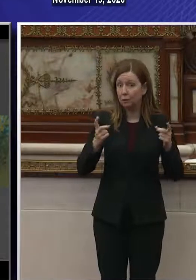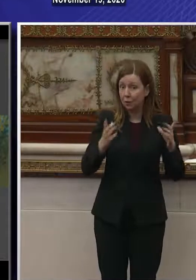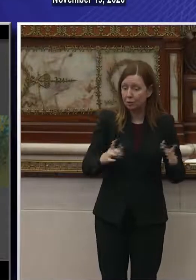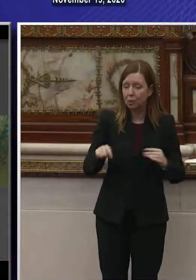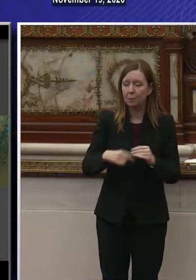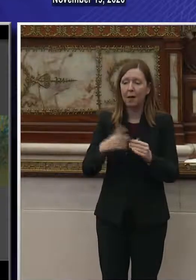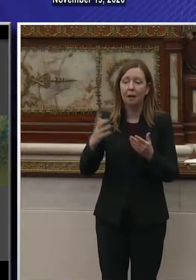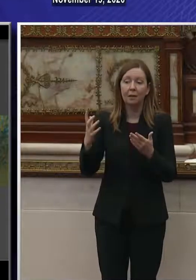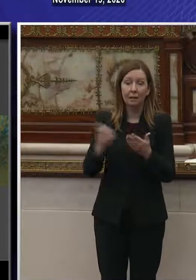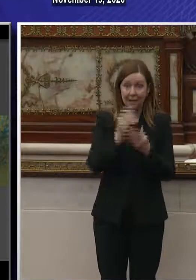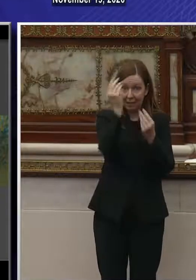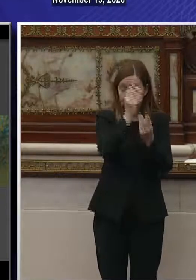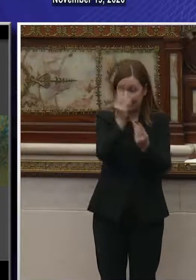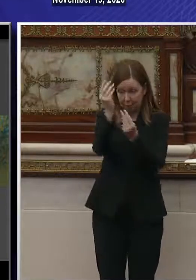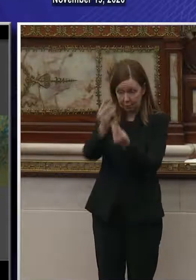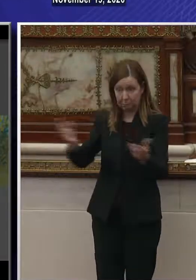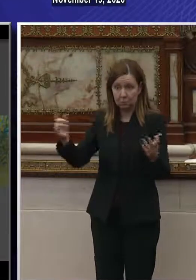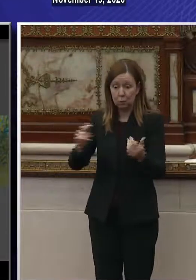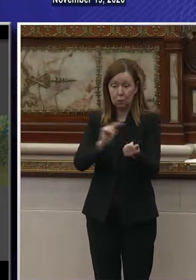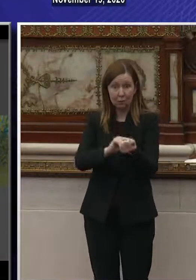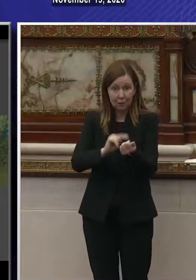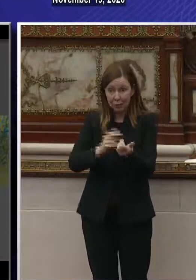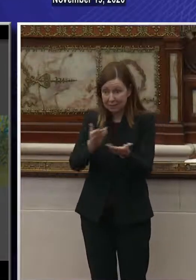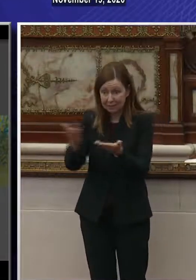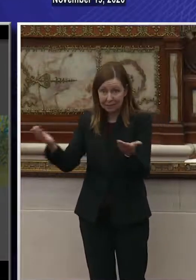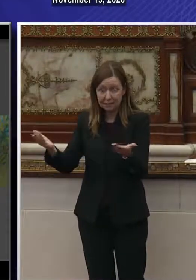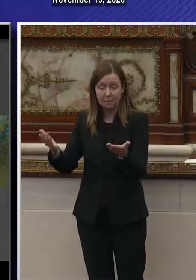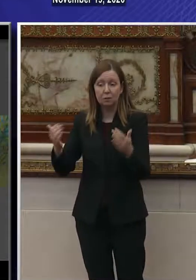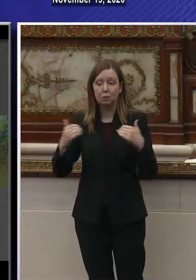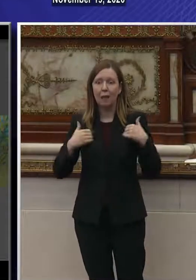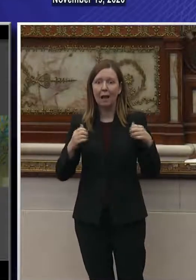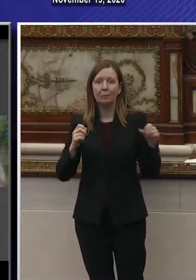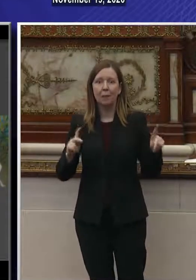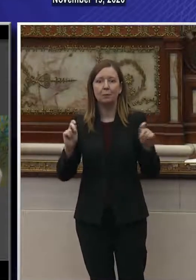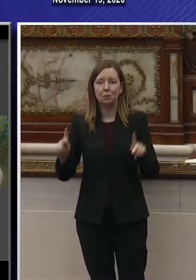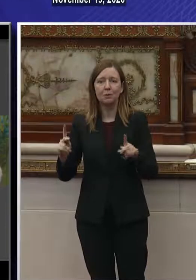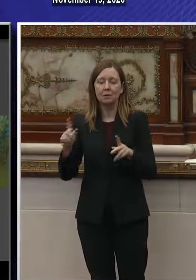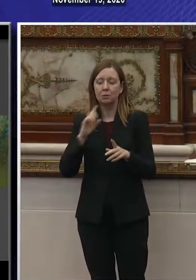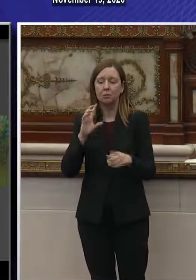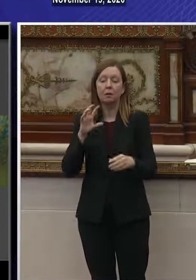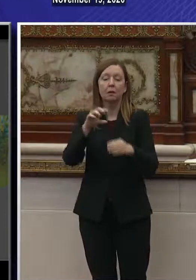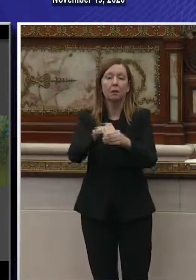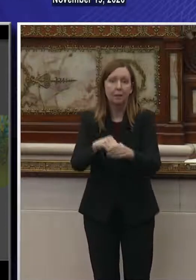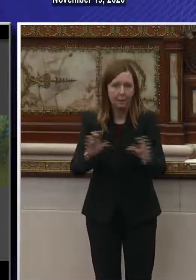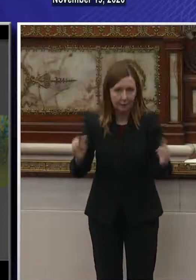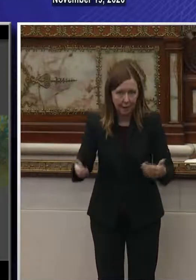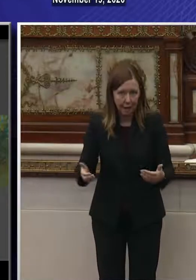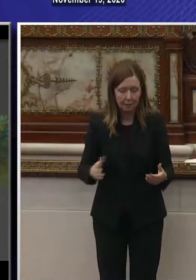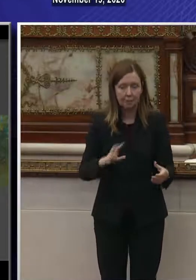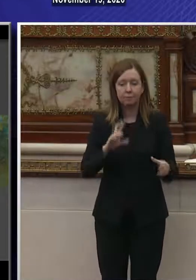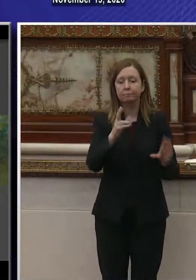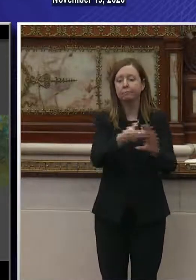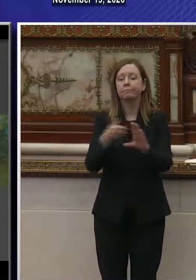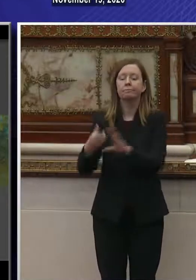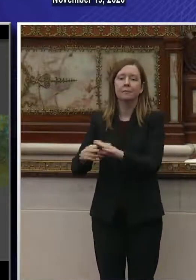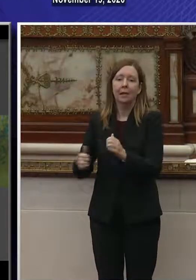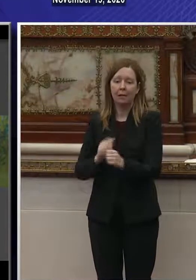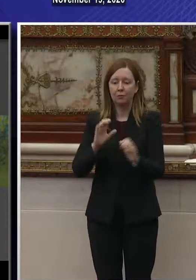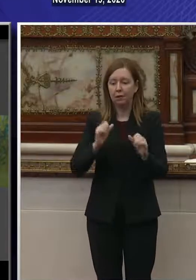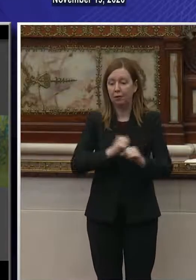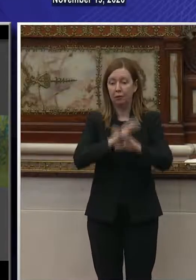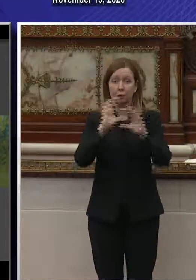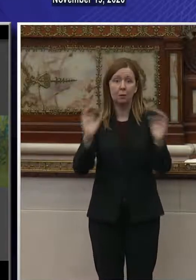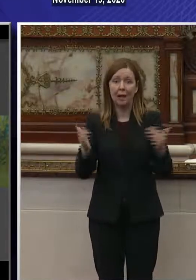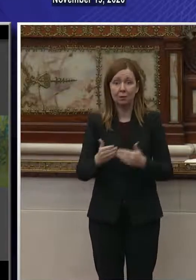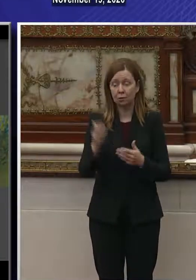about getting information out there to the nurses to be able to have a chance to drop in, quote unquote, to every virtual classroom that they